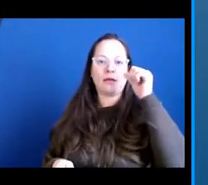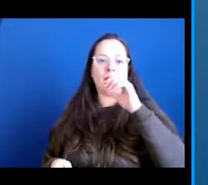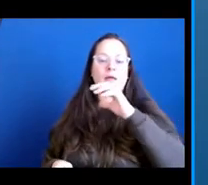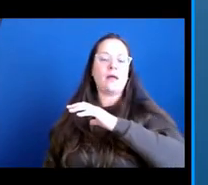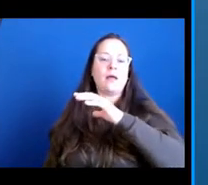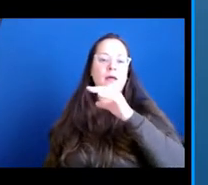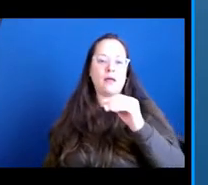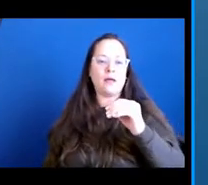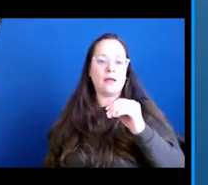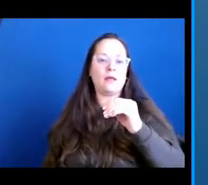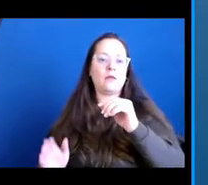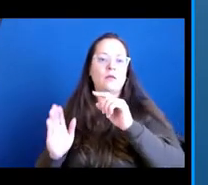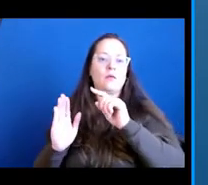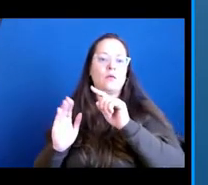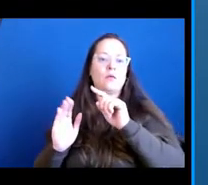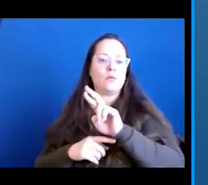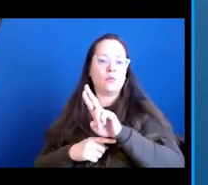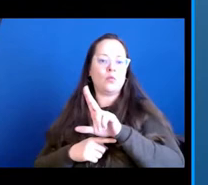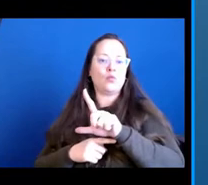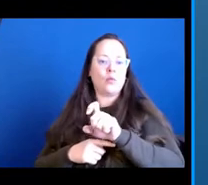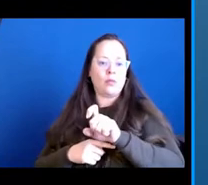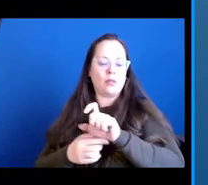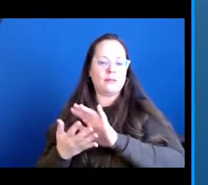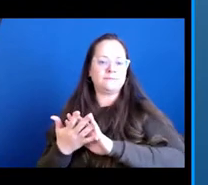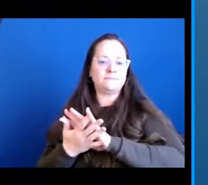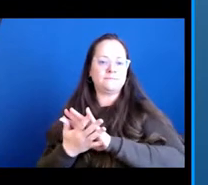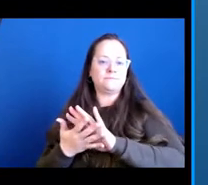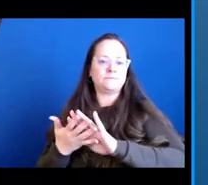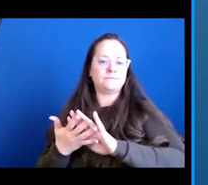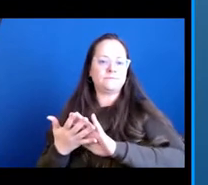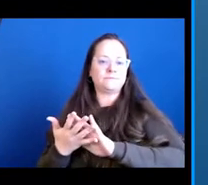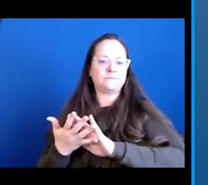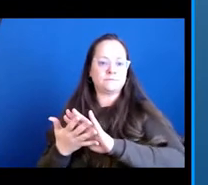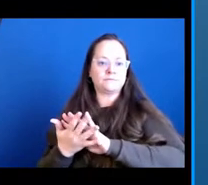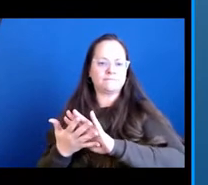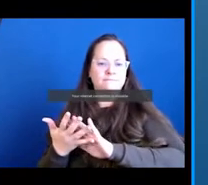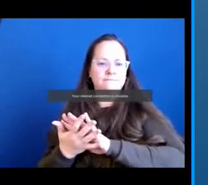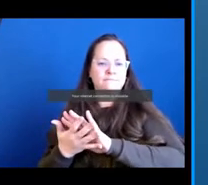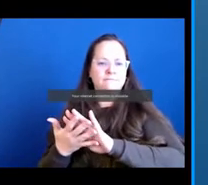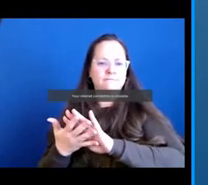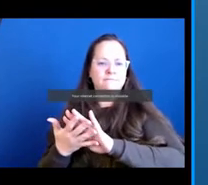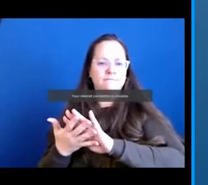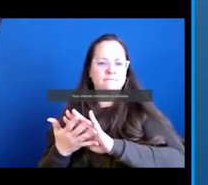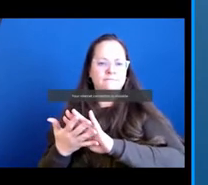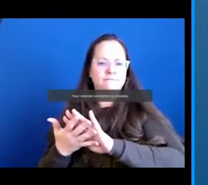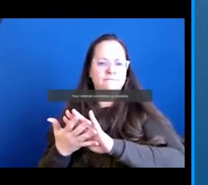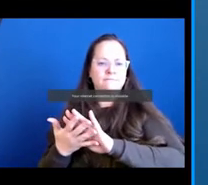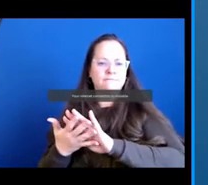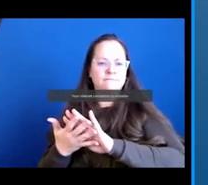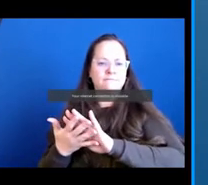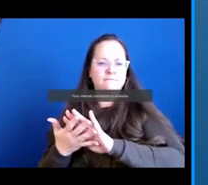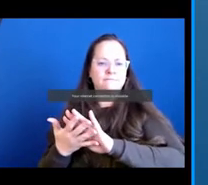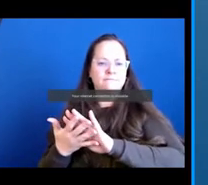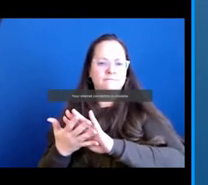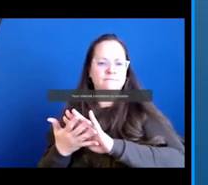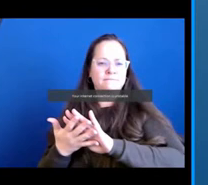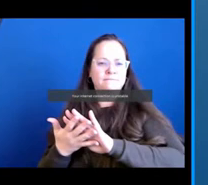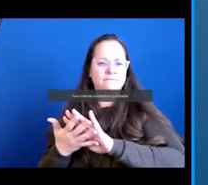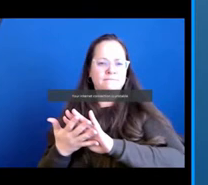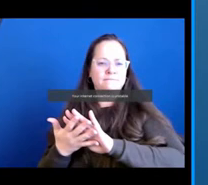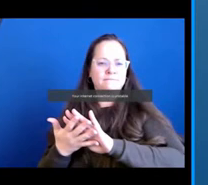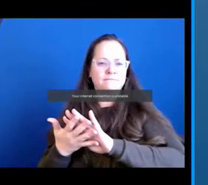supersede State Statute so I asked if if there could be Clarity from our attorneys or Graham I think I asked for